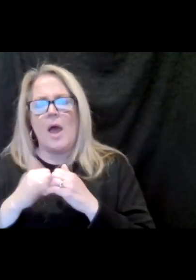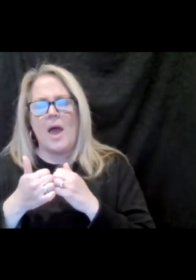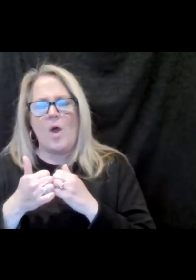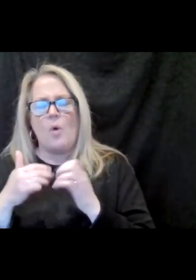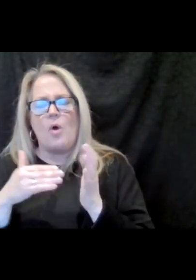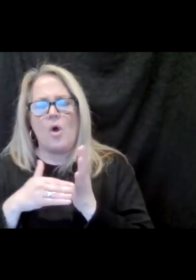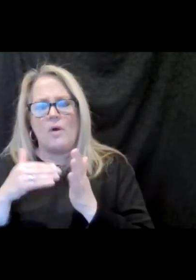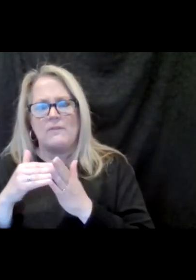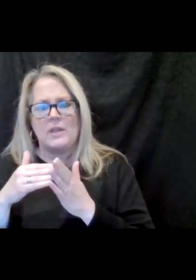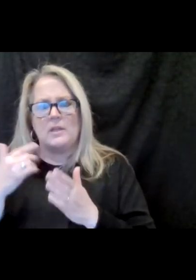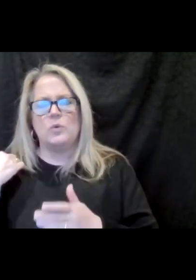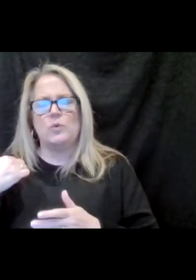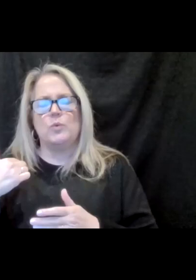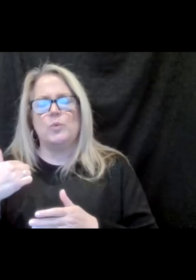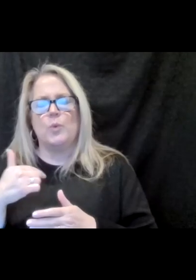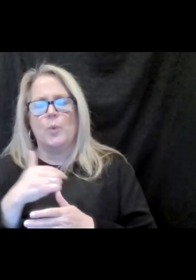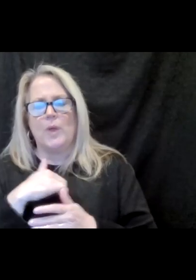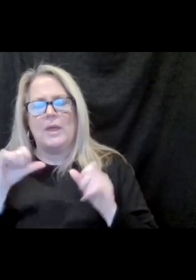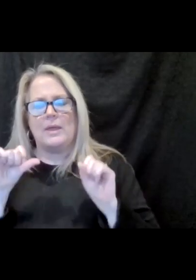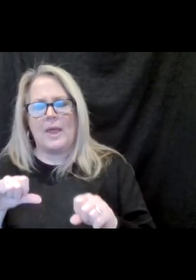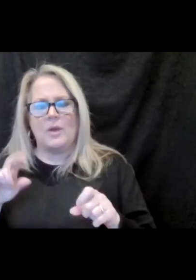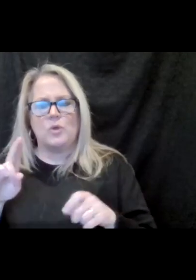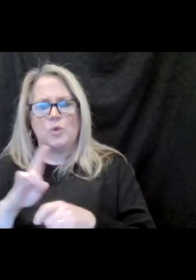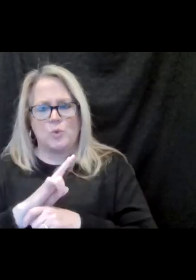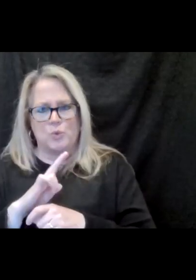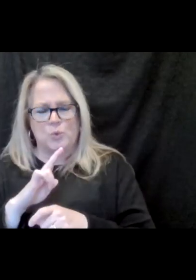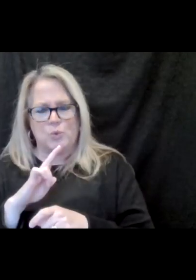often we could use